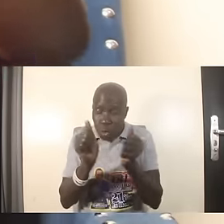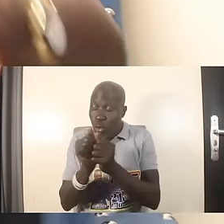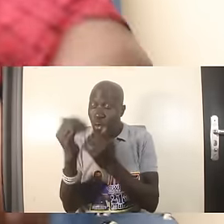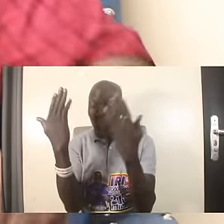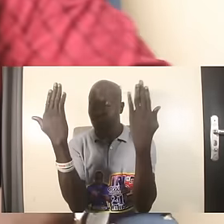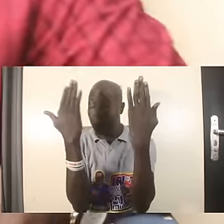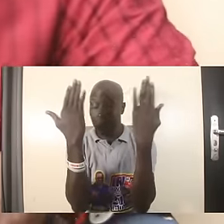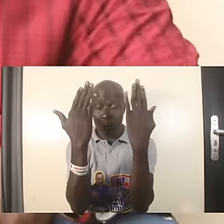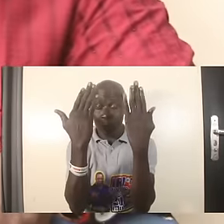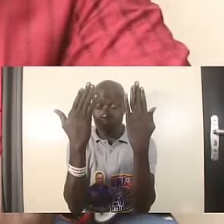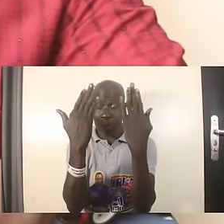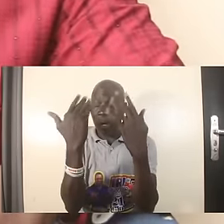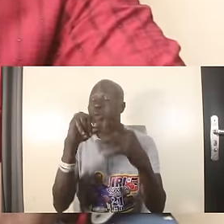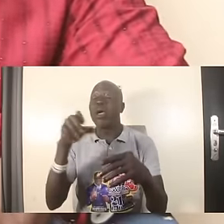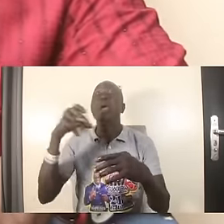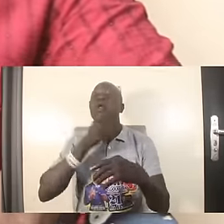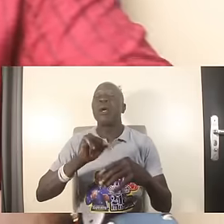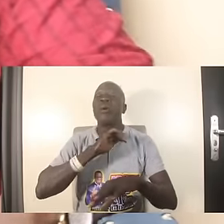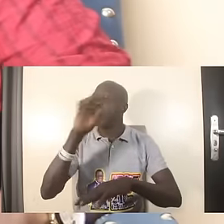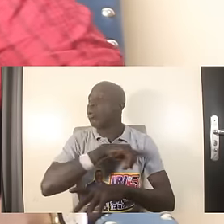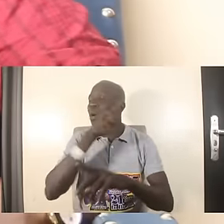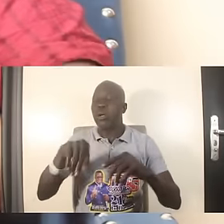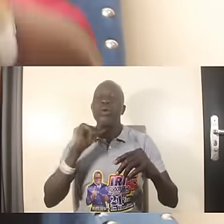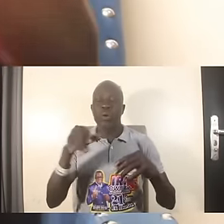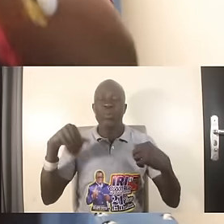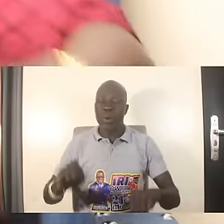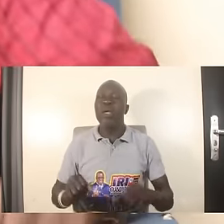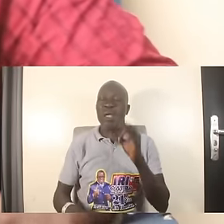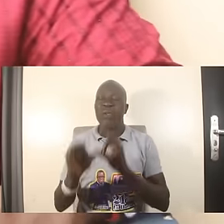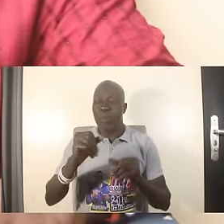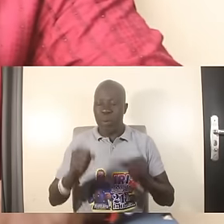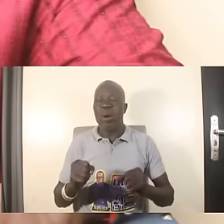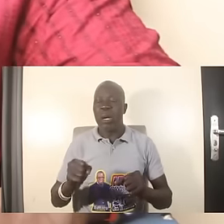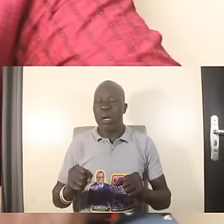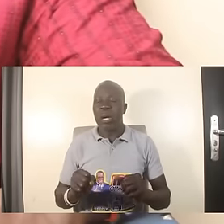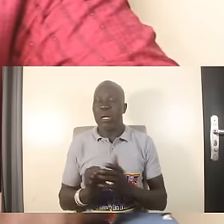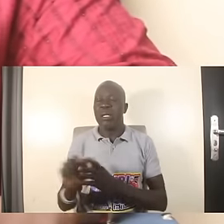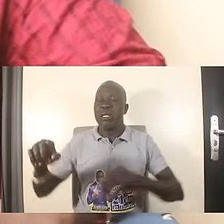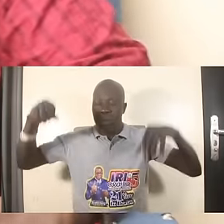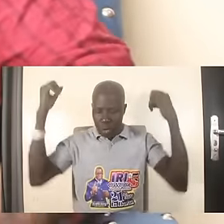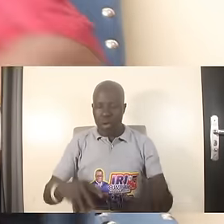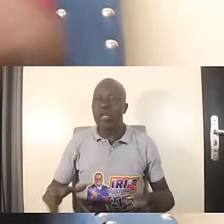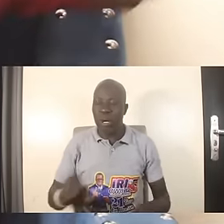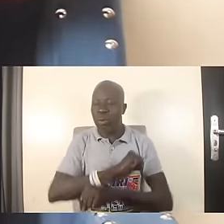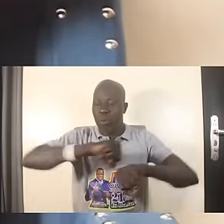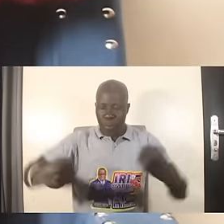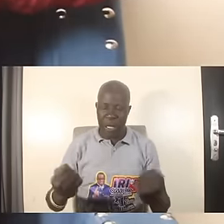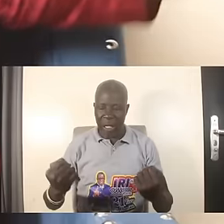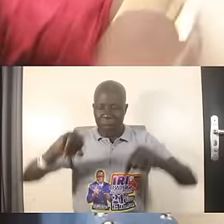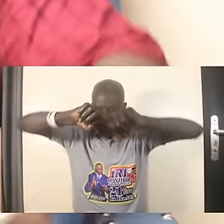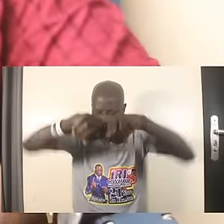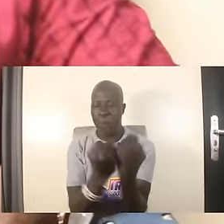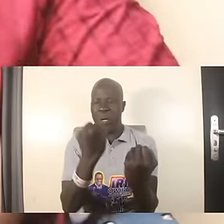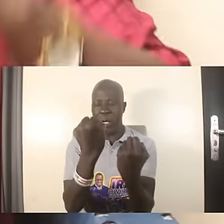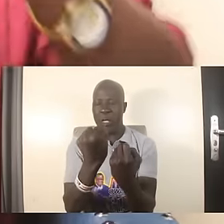dingy and wagba. With evil mirrors of the others. When they are power. They are agbara ba wa. If you have power. The thunder will blow. What you have for